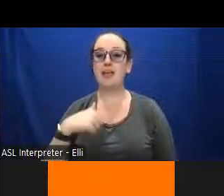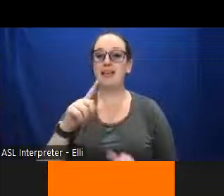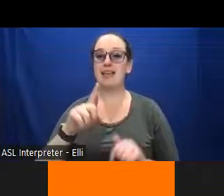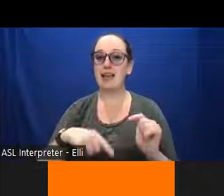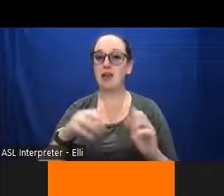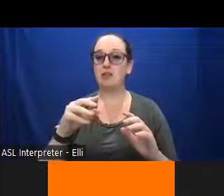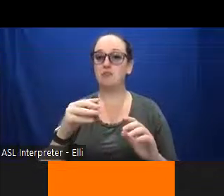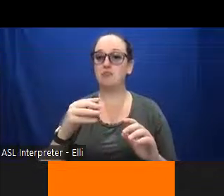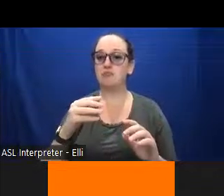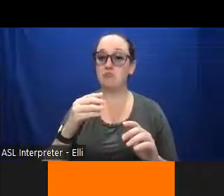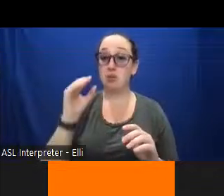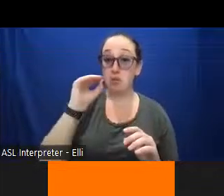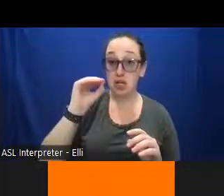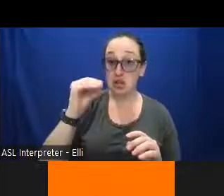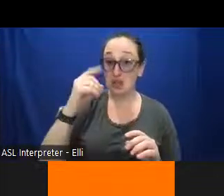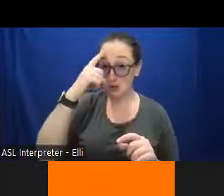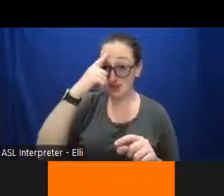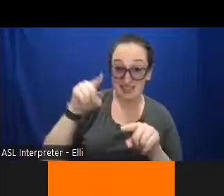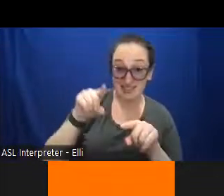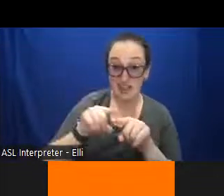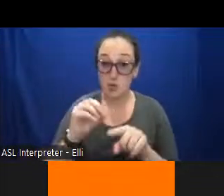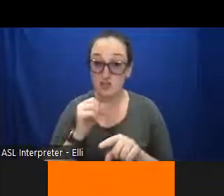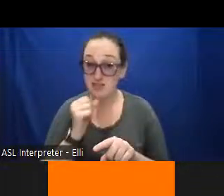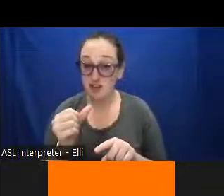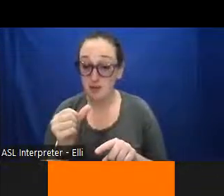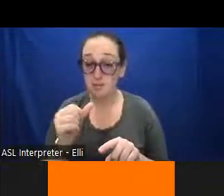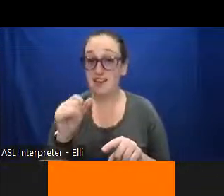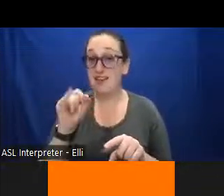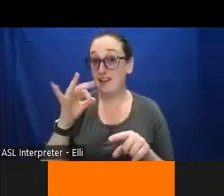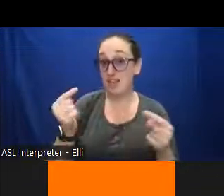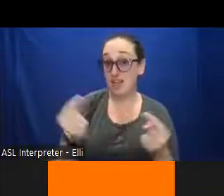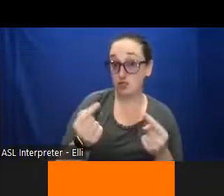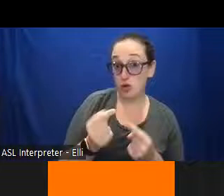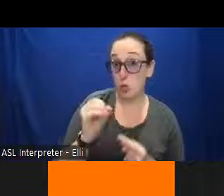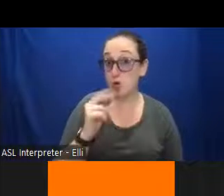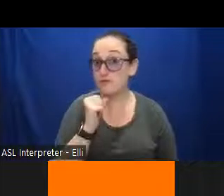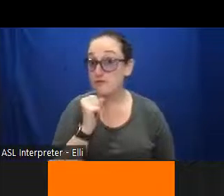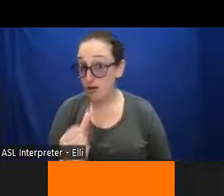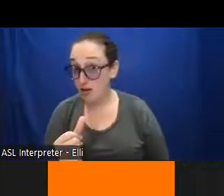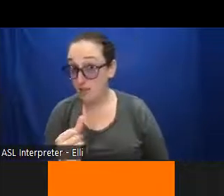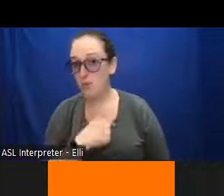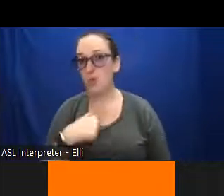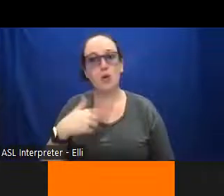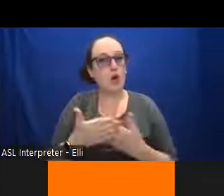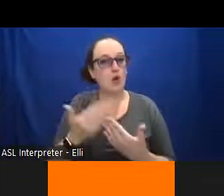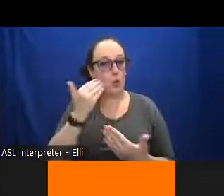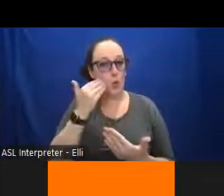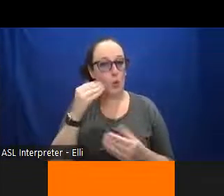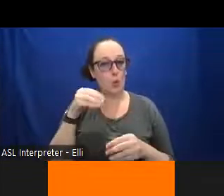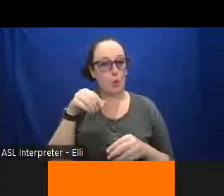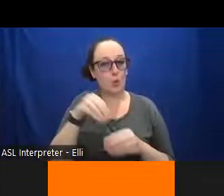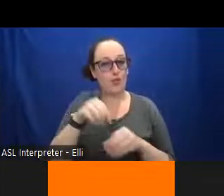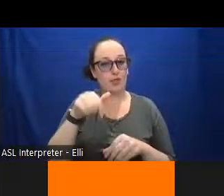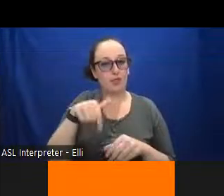consent. In the absence or presence of injury, it's well known in the forensic nursing and medical